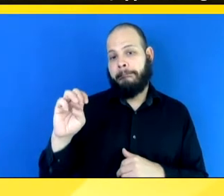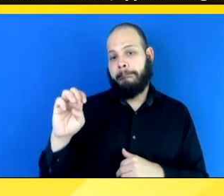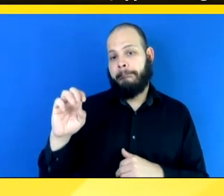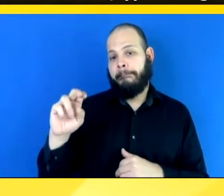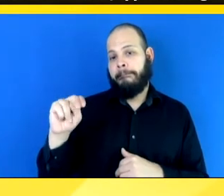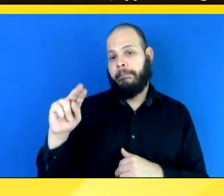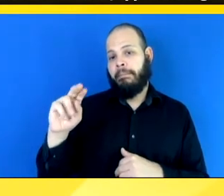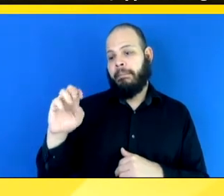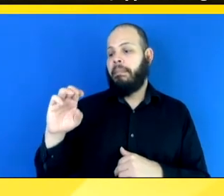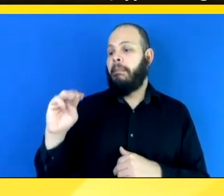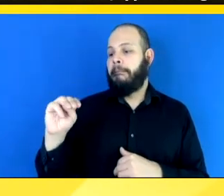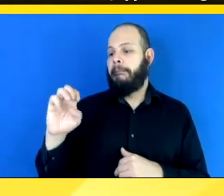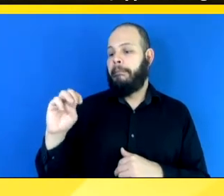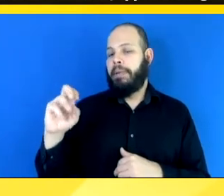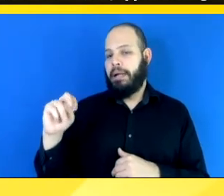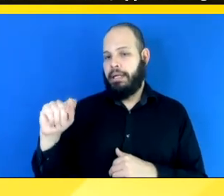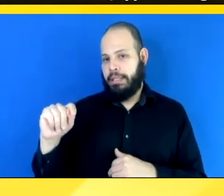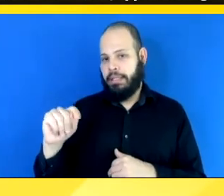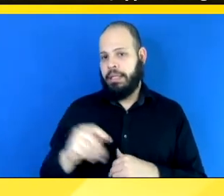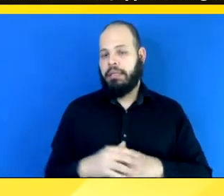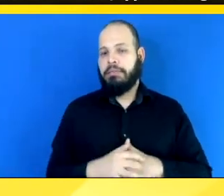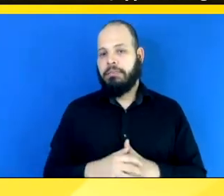you a piece of his story.